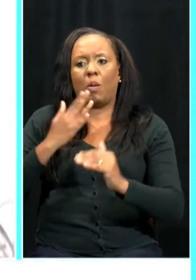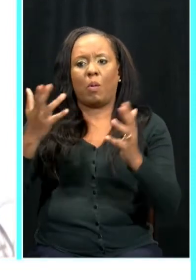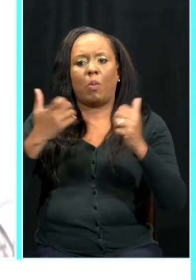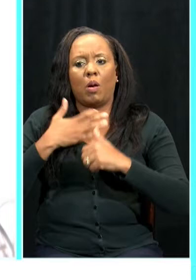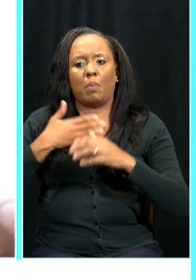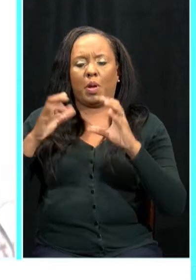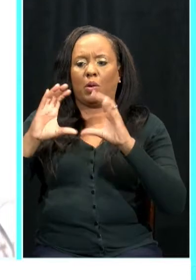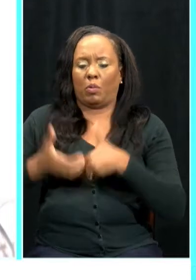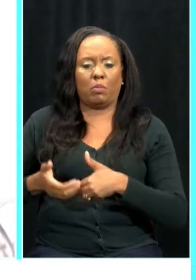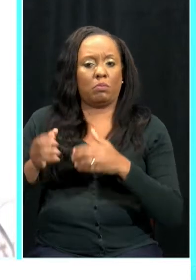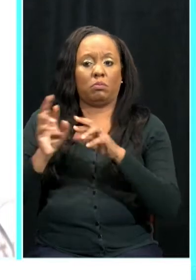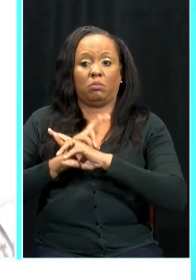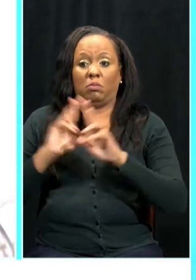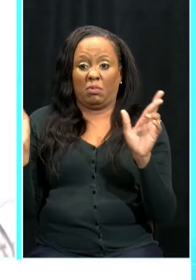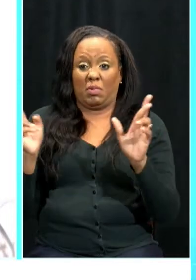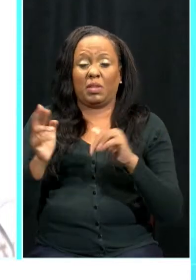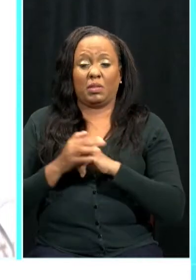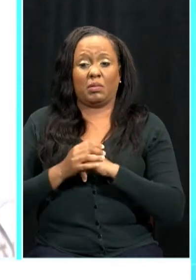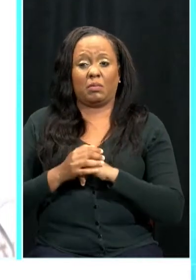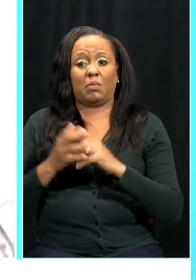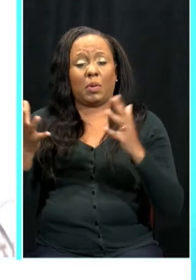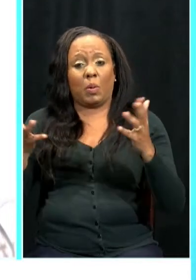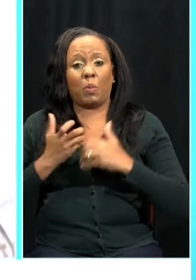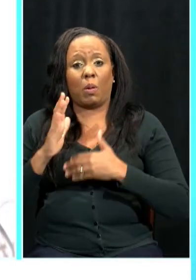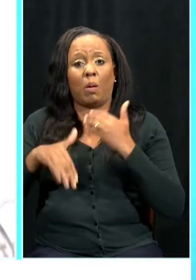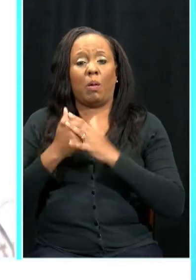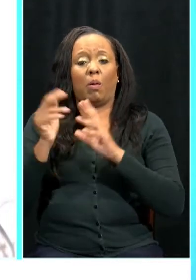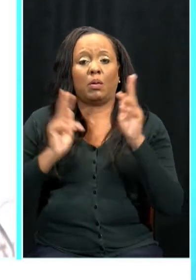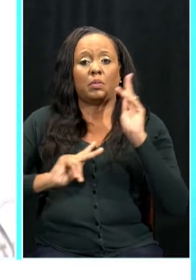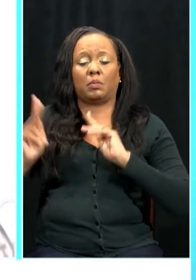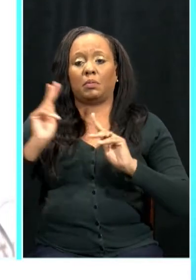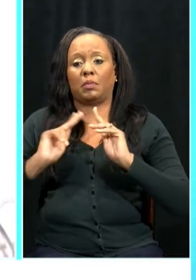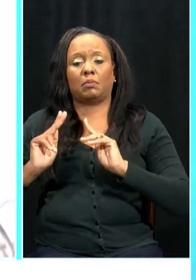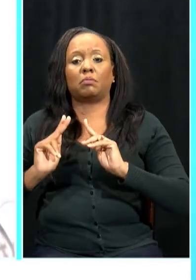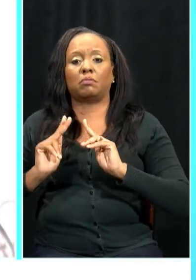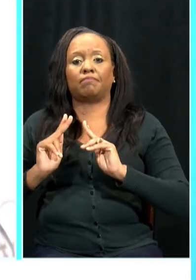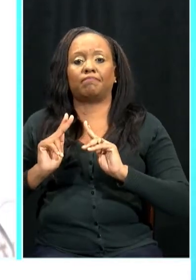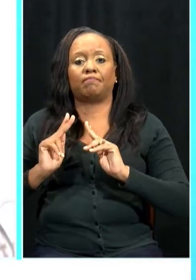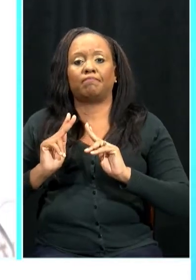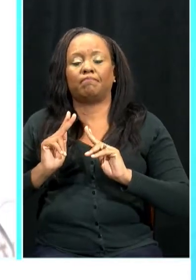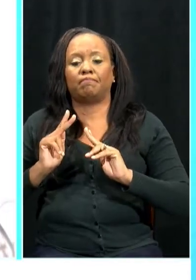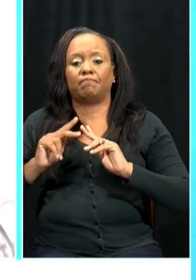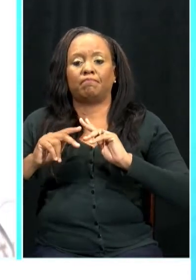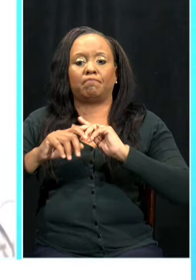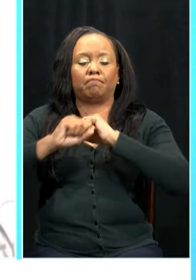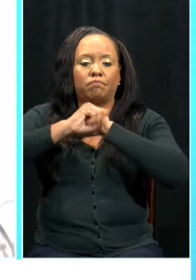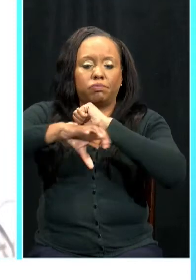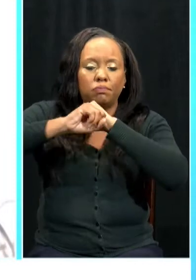get my candidates on the road and get everything done.